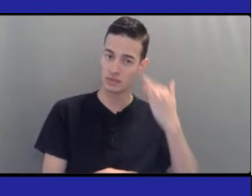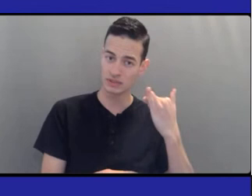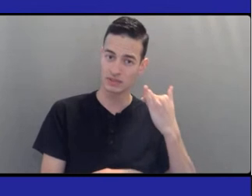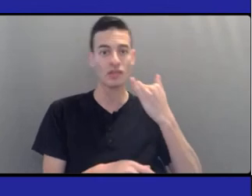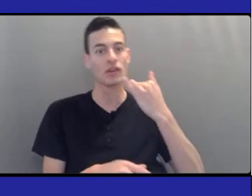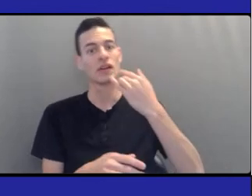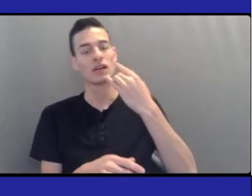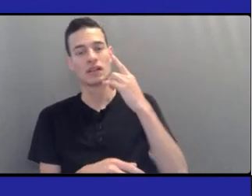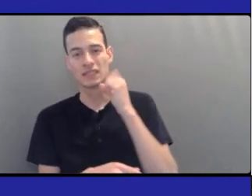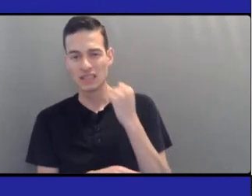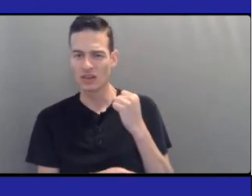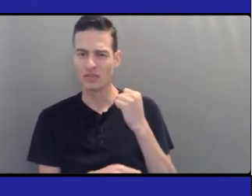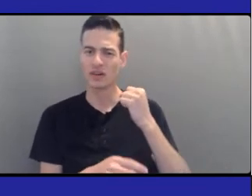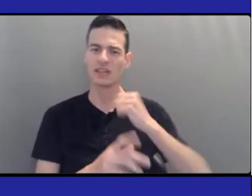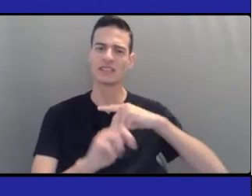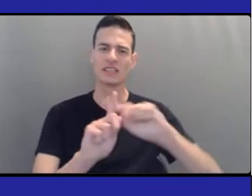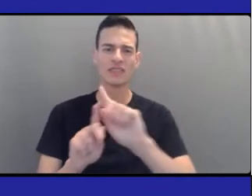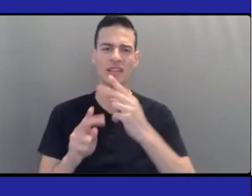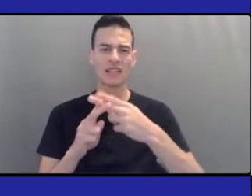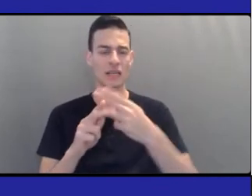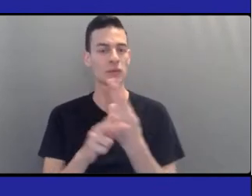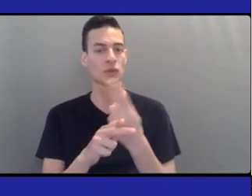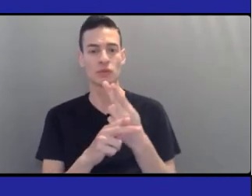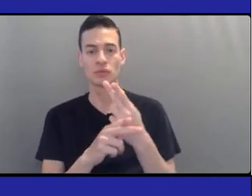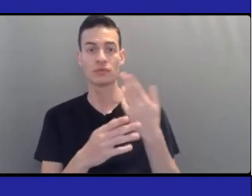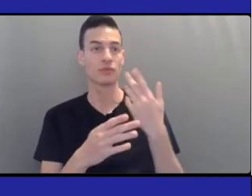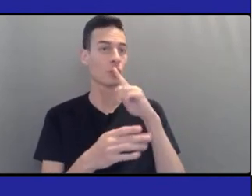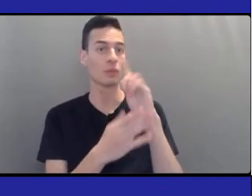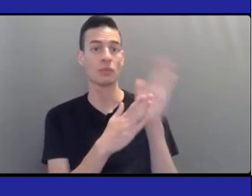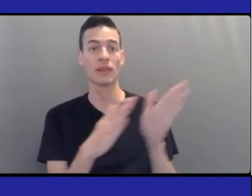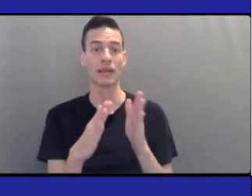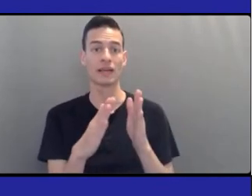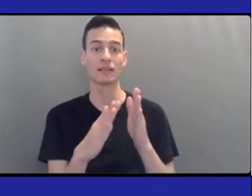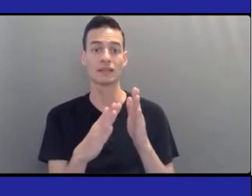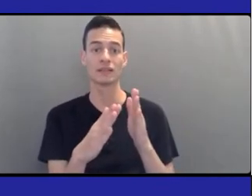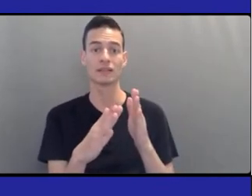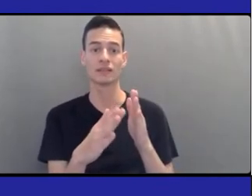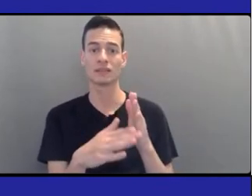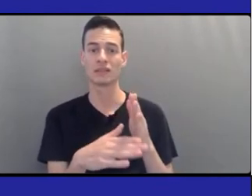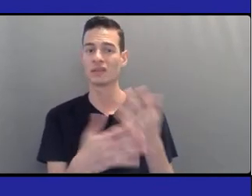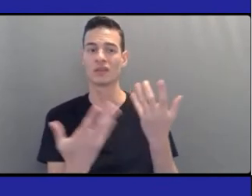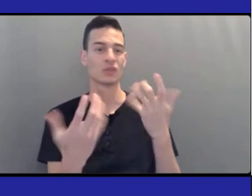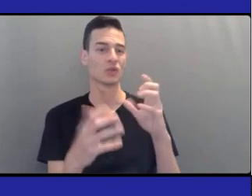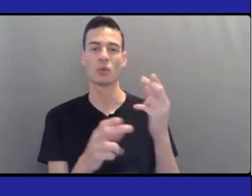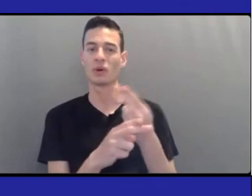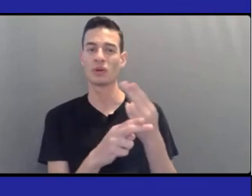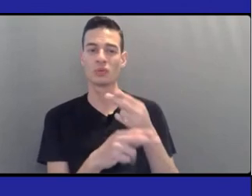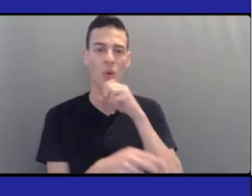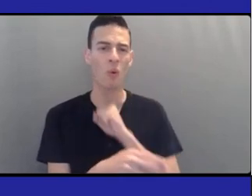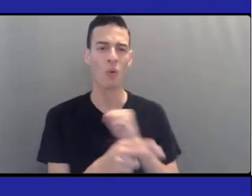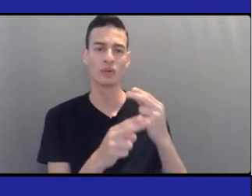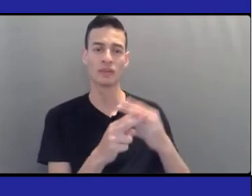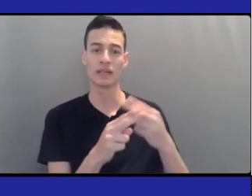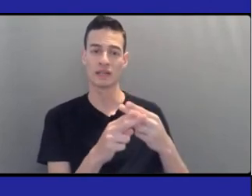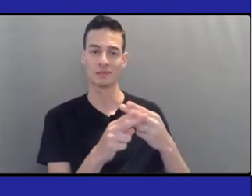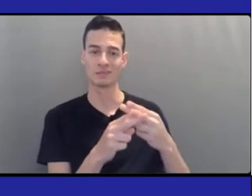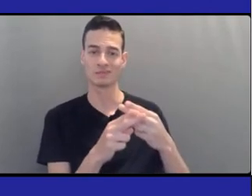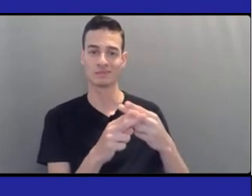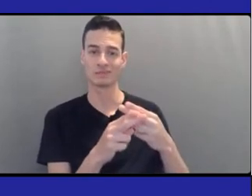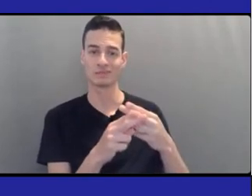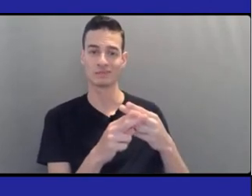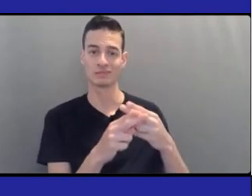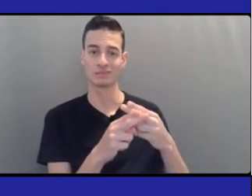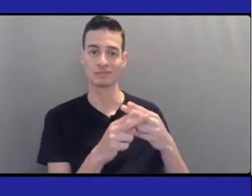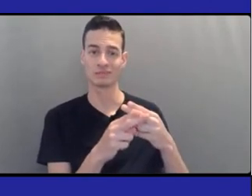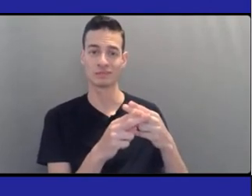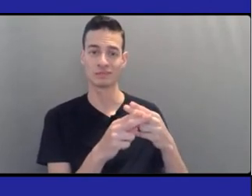state DFS no longer wants to use those names in corporate names. And so we have chosen a different name, Metro Health